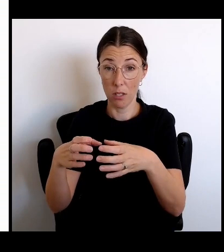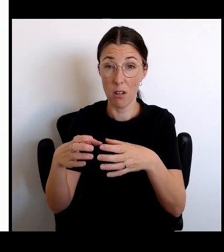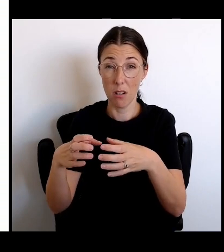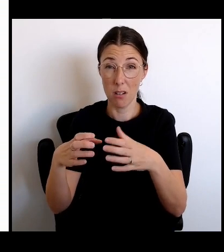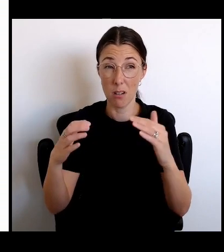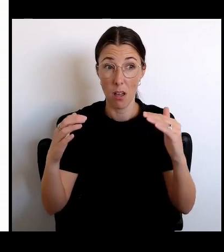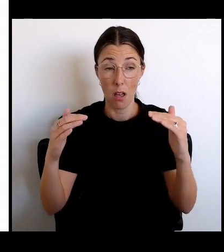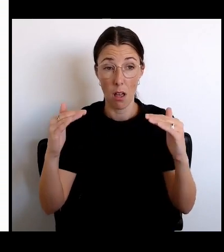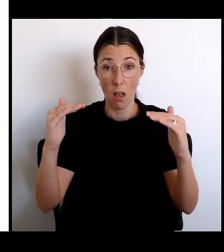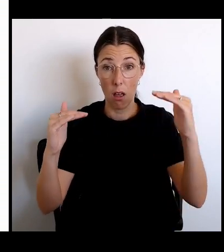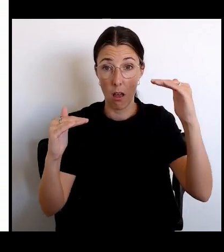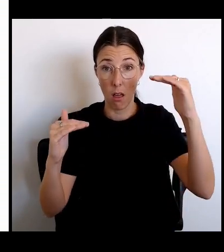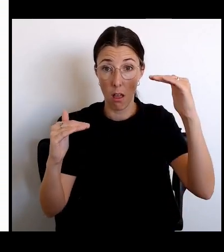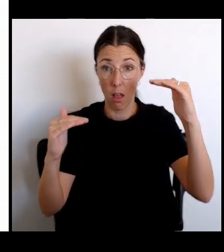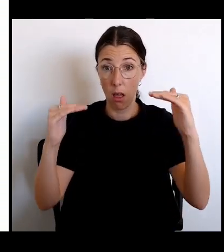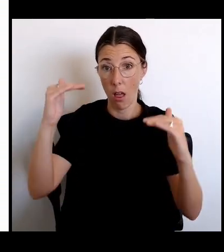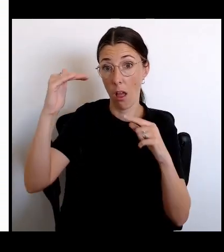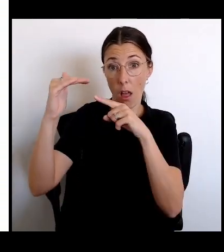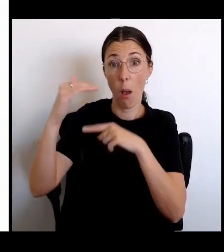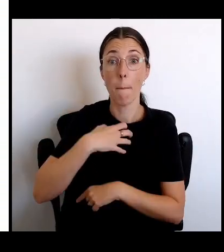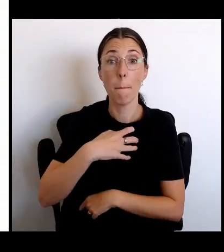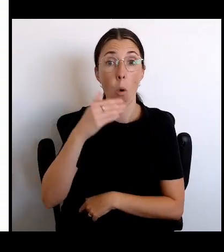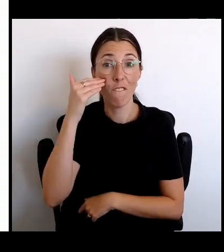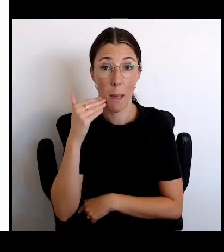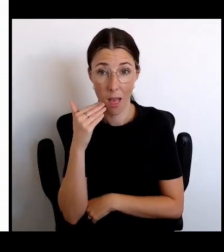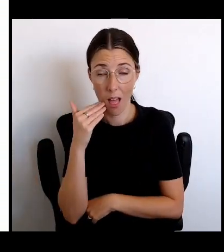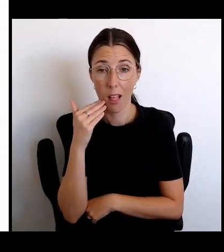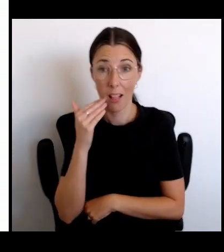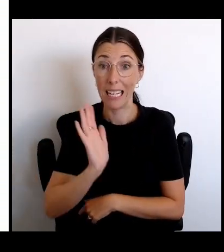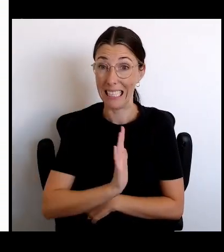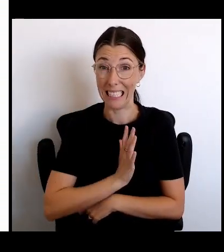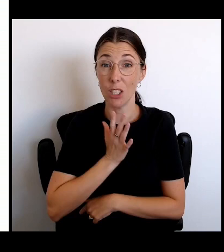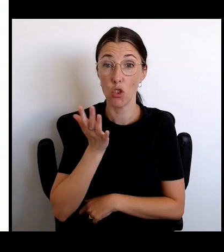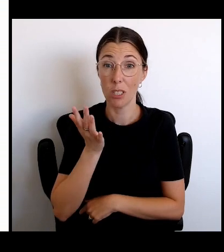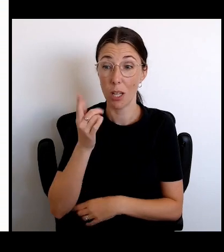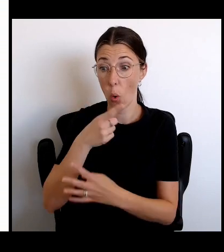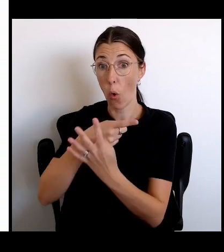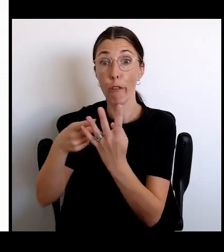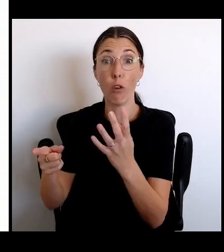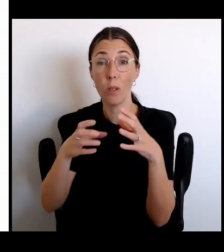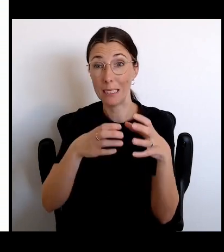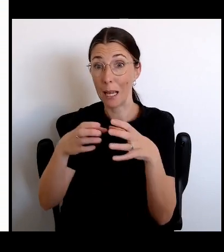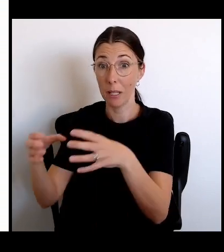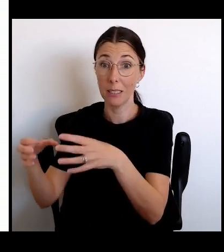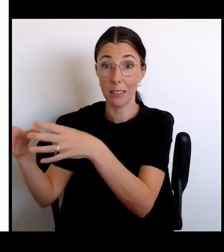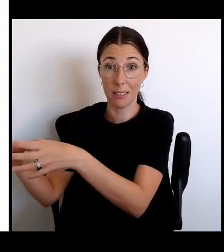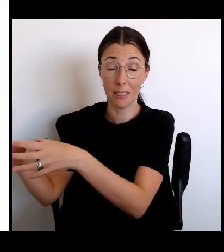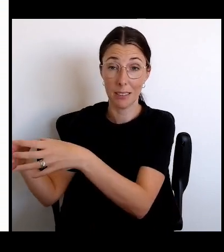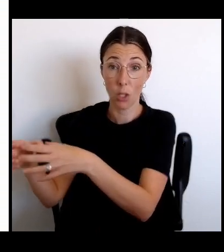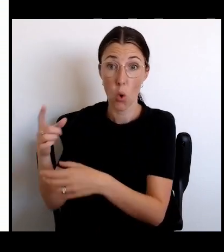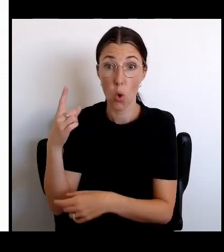And in fact, interestingly, all of our segments who vape over-index female